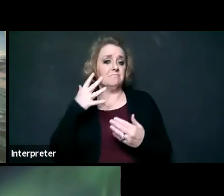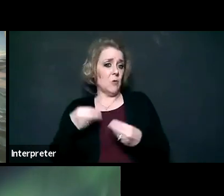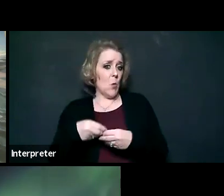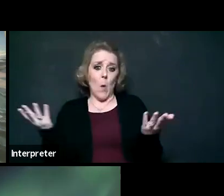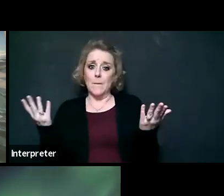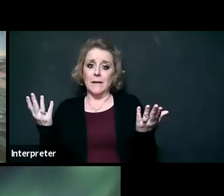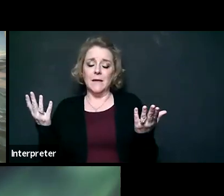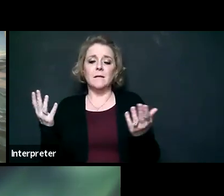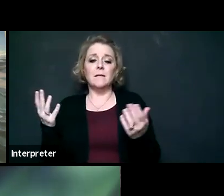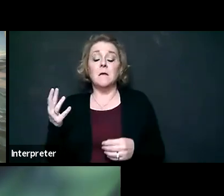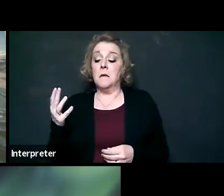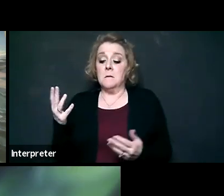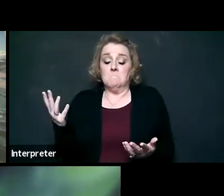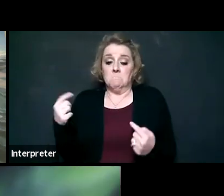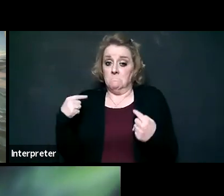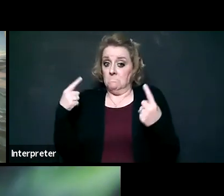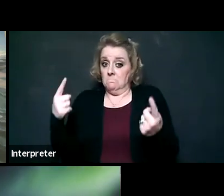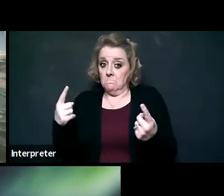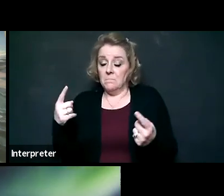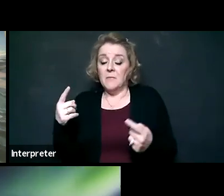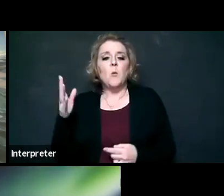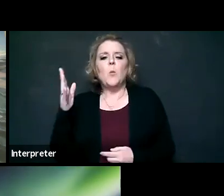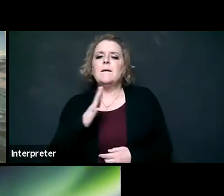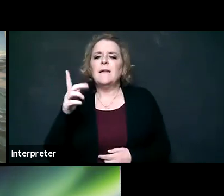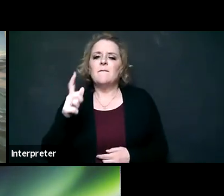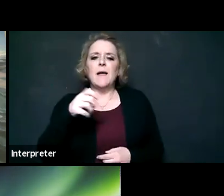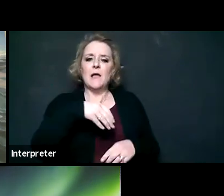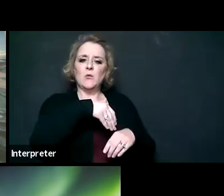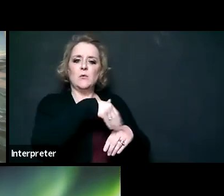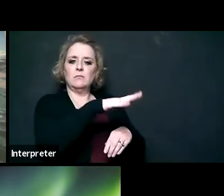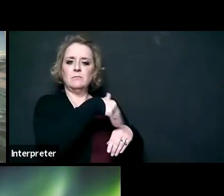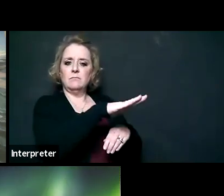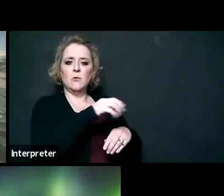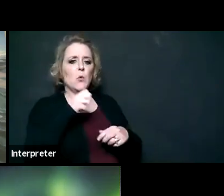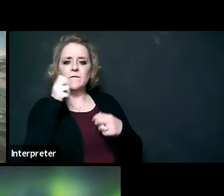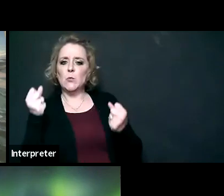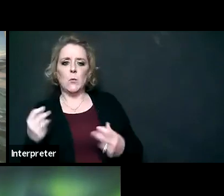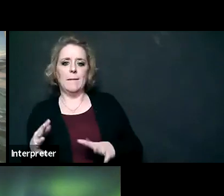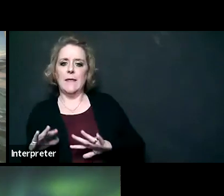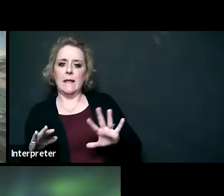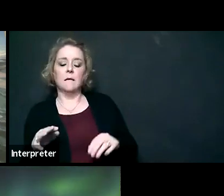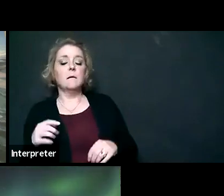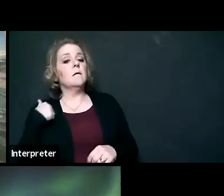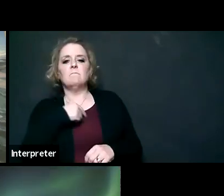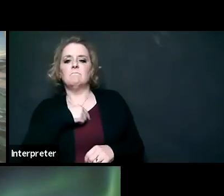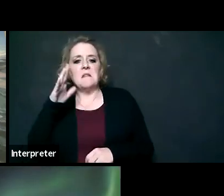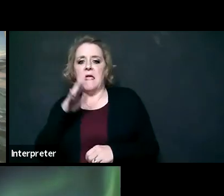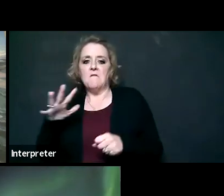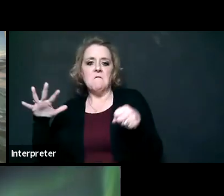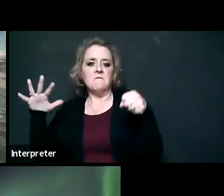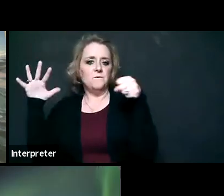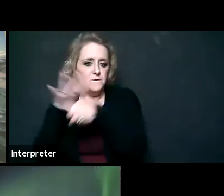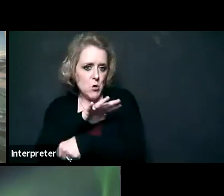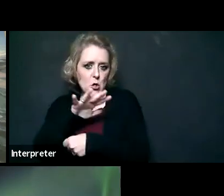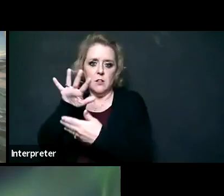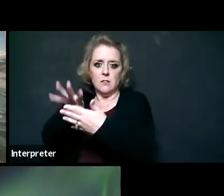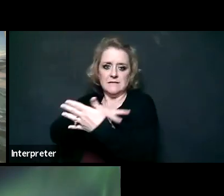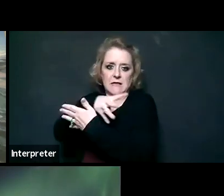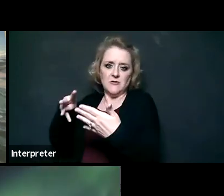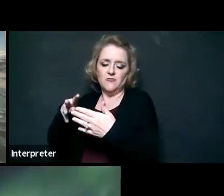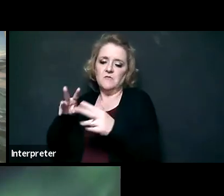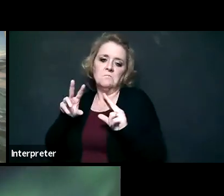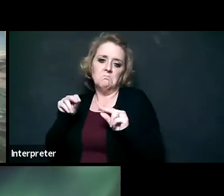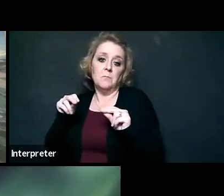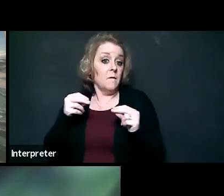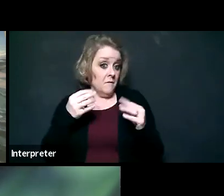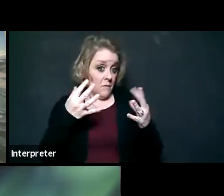We've never gotten to a point where we've had to turn people away from that clinic. We've never fully booked it. So I really encourage those who want to